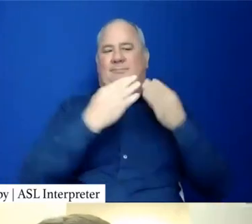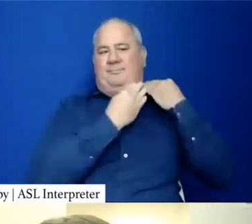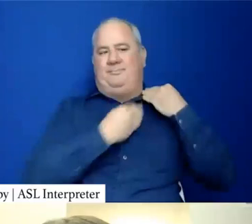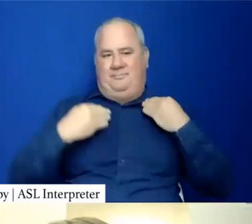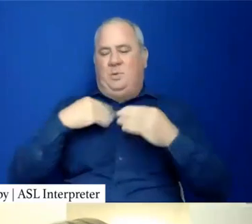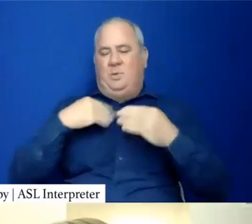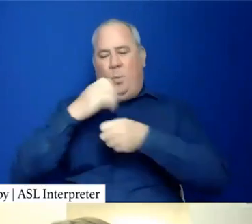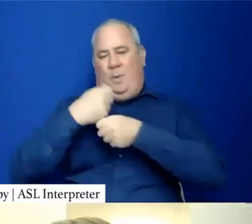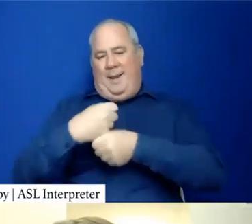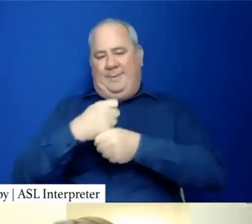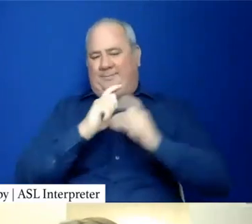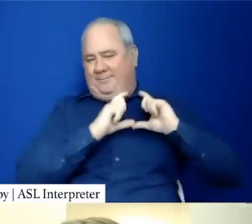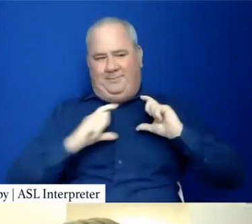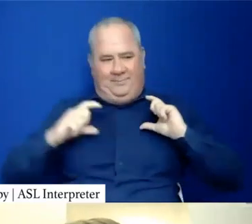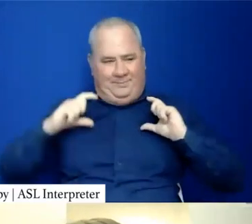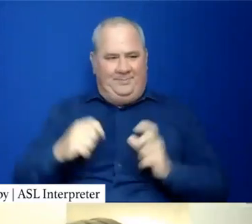a stim toy at the moment.